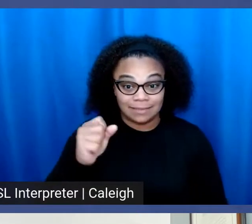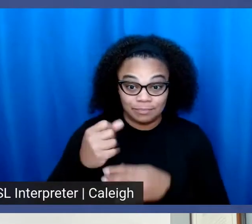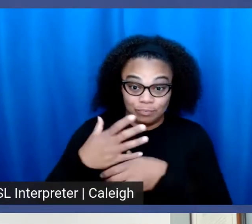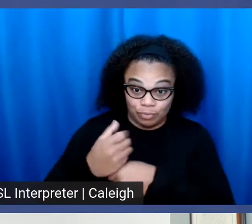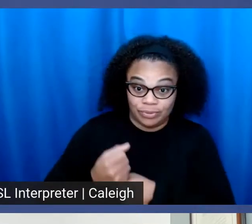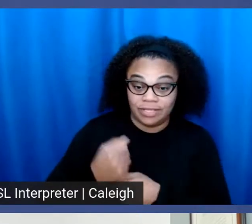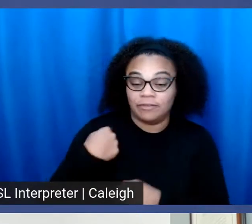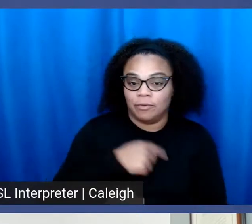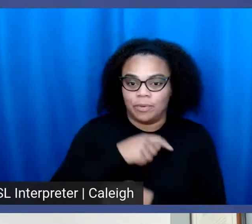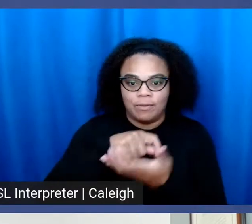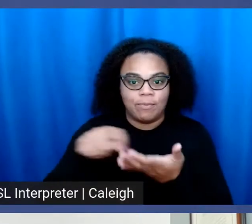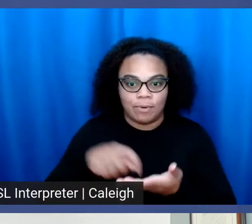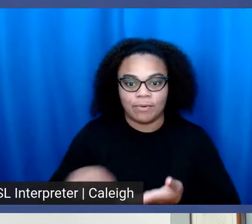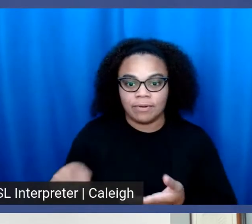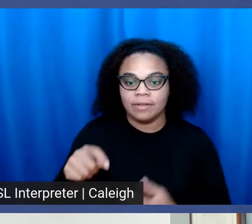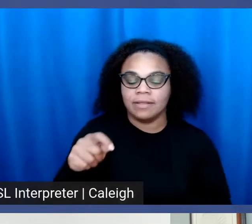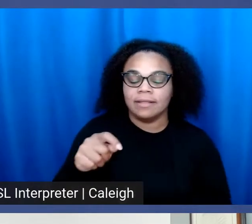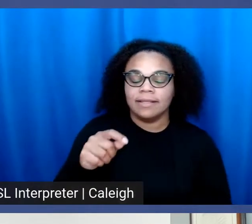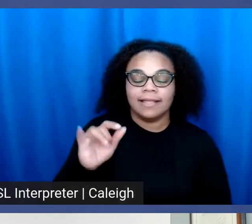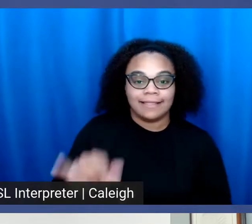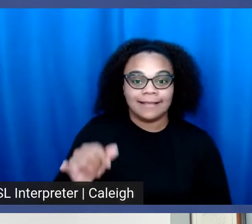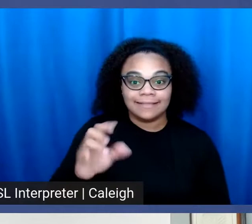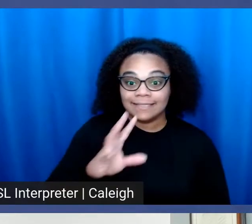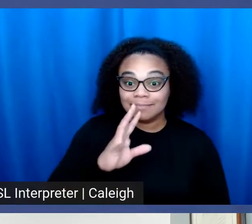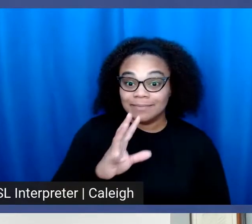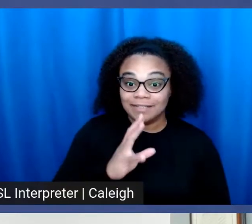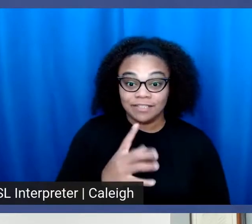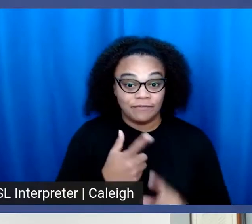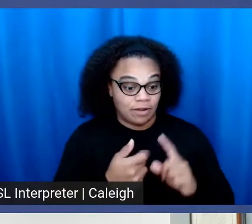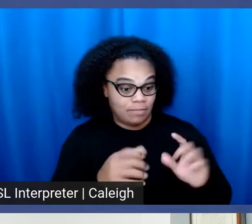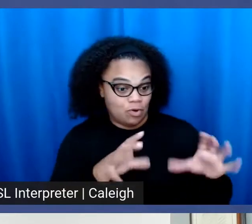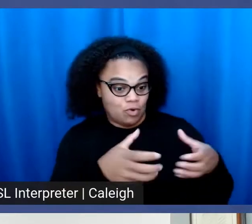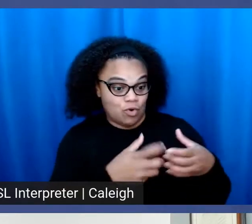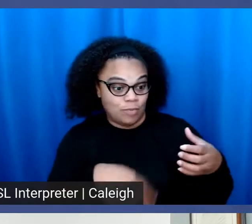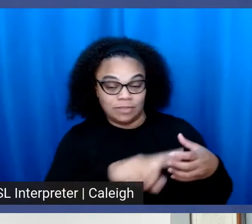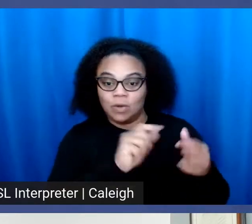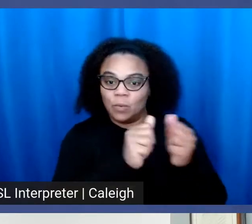the speech of groups without political power. It's minority